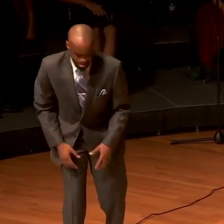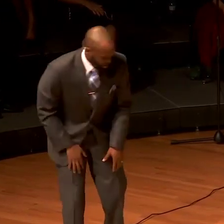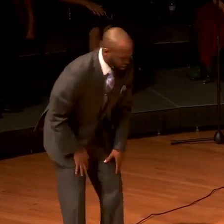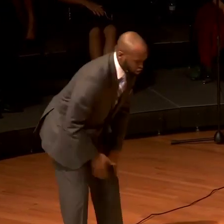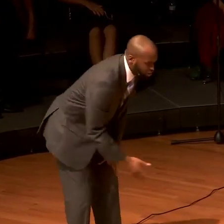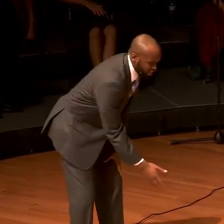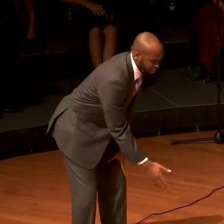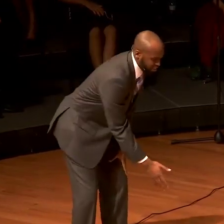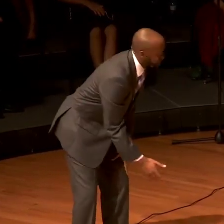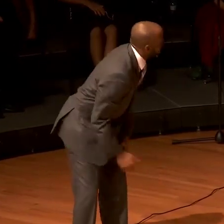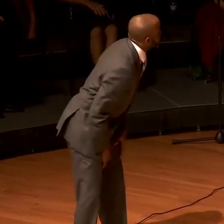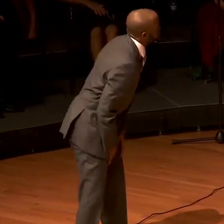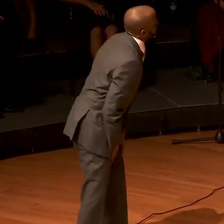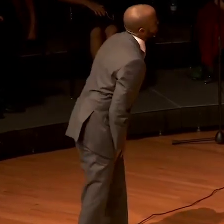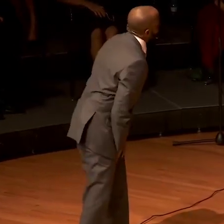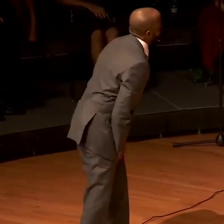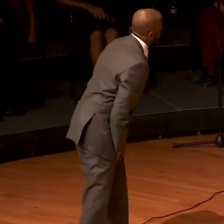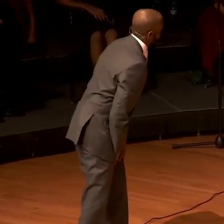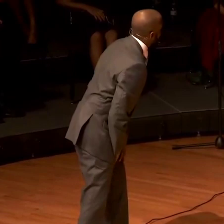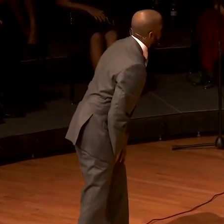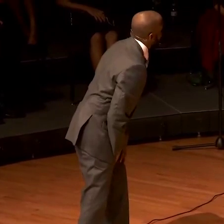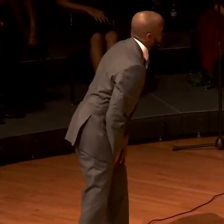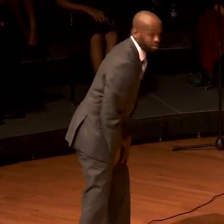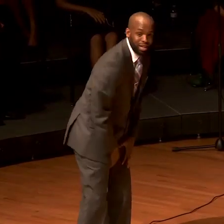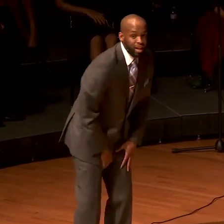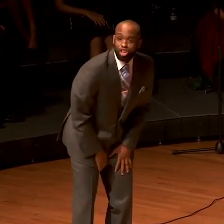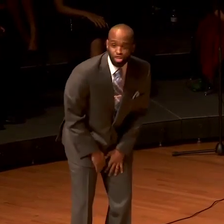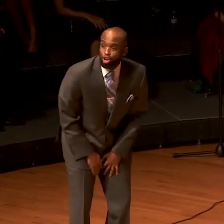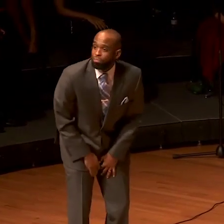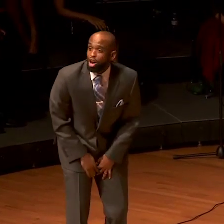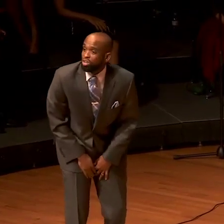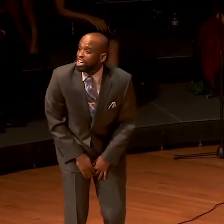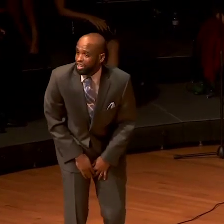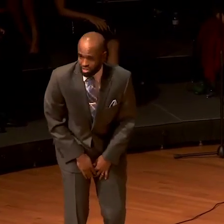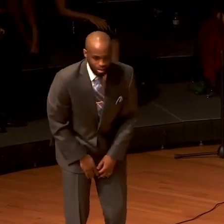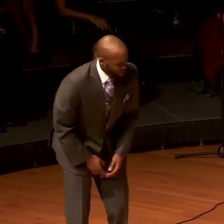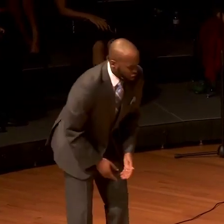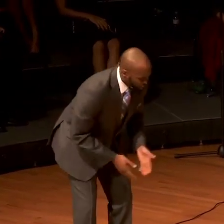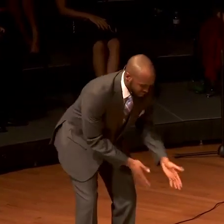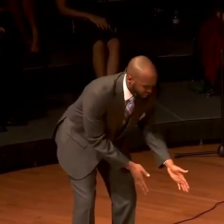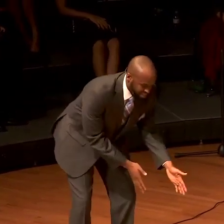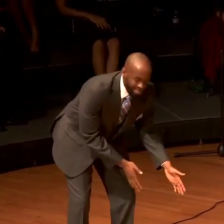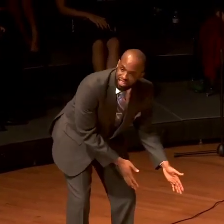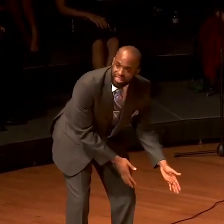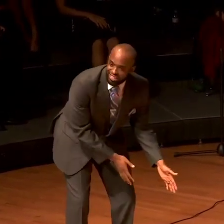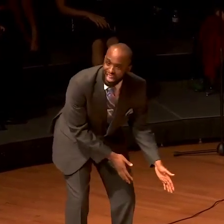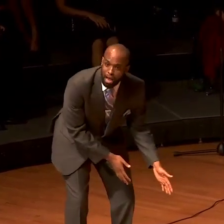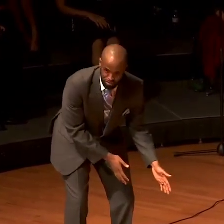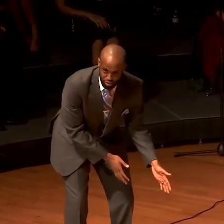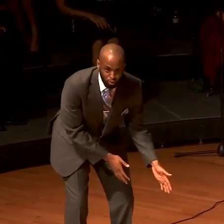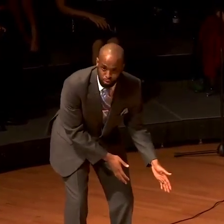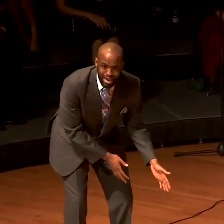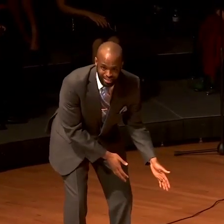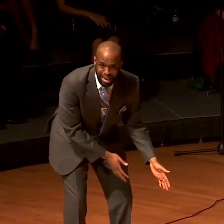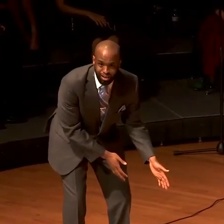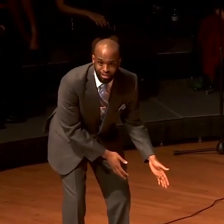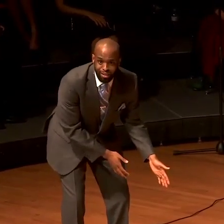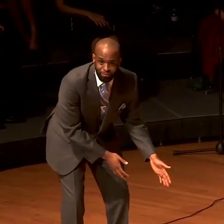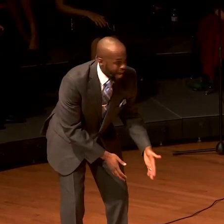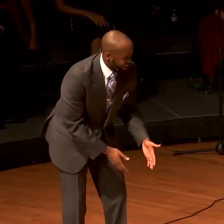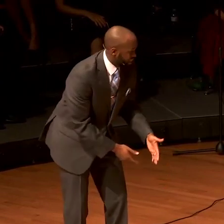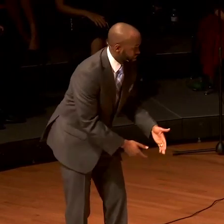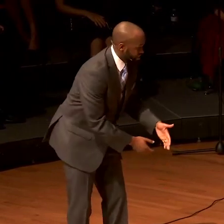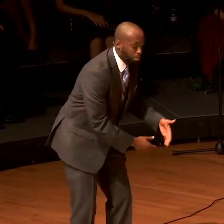need it. Eutychus doesn't need pathfinders right now. Gonna do him no good. Eutychus doesn't need Sabbath school right